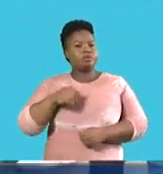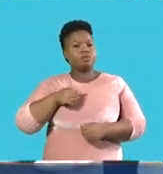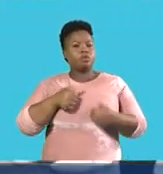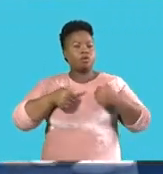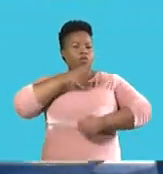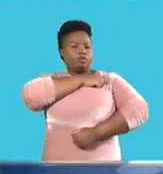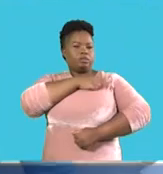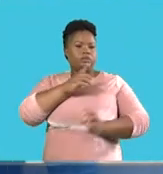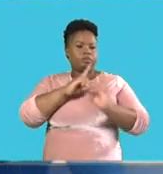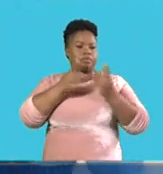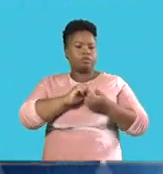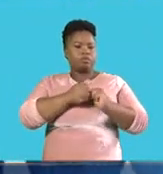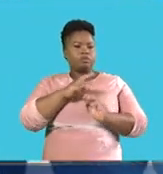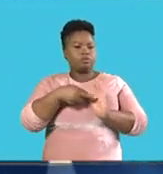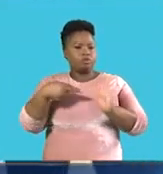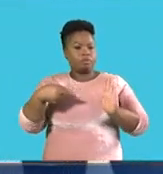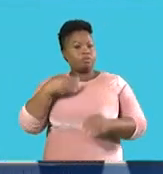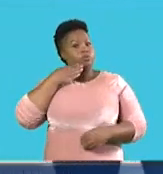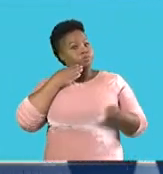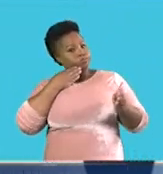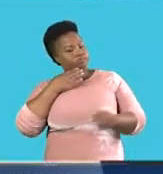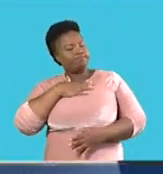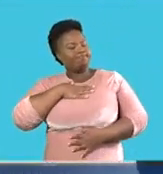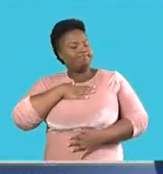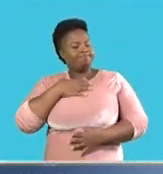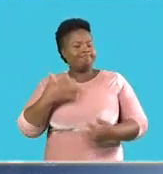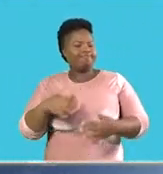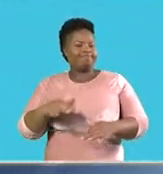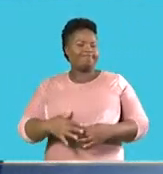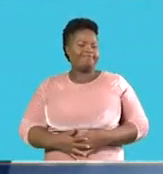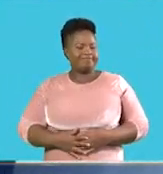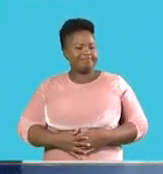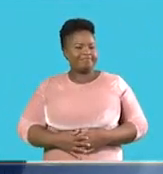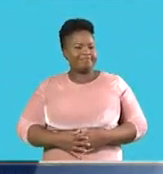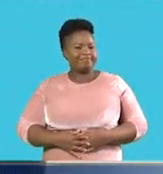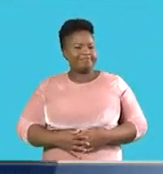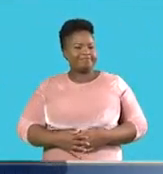the Department of Sports Recreation who expressed their gratitude